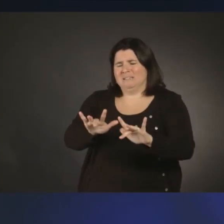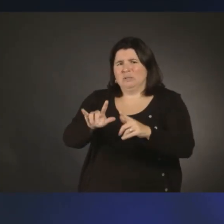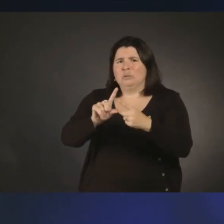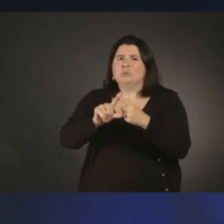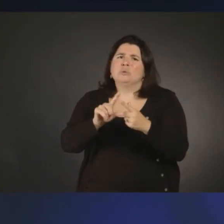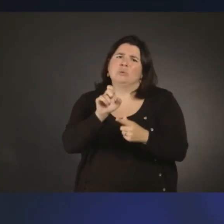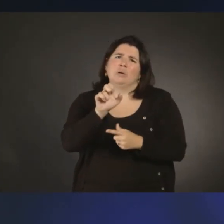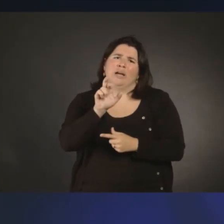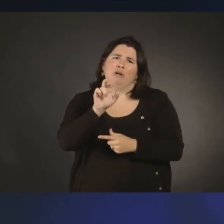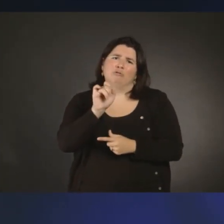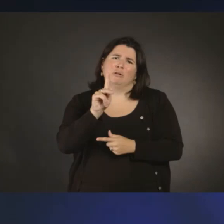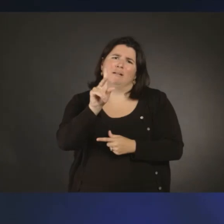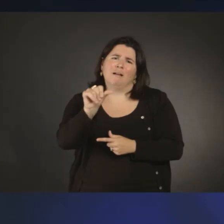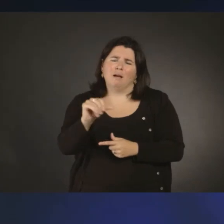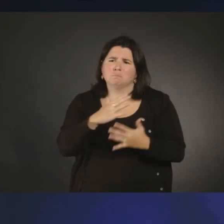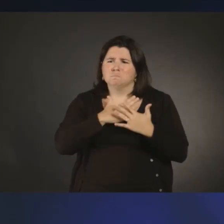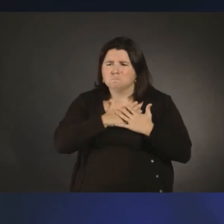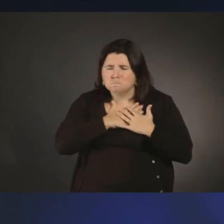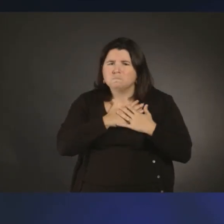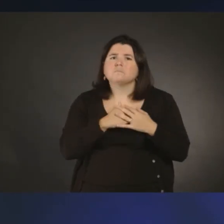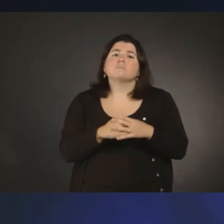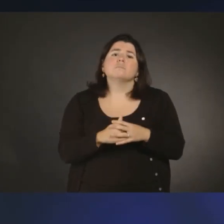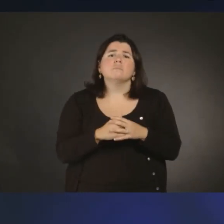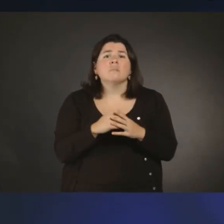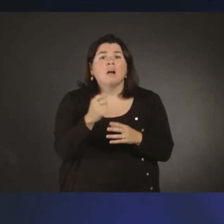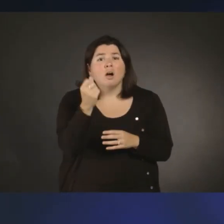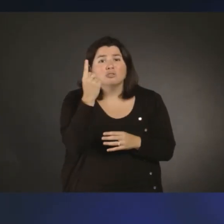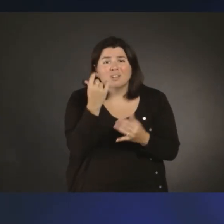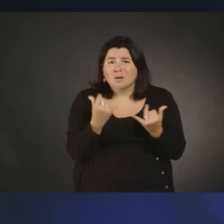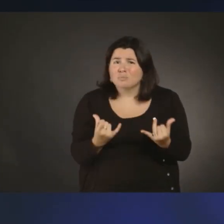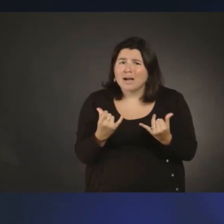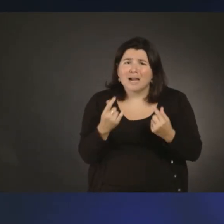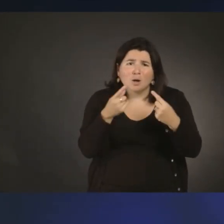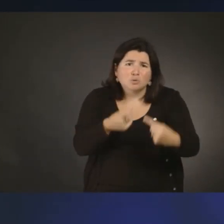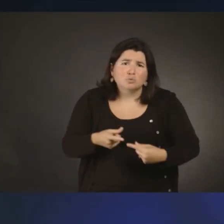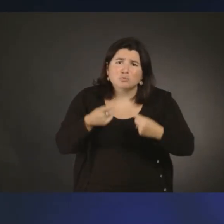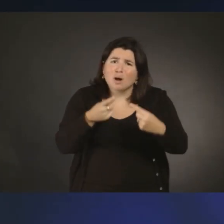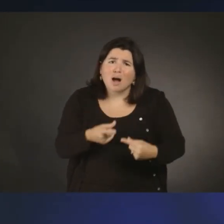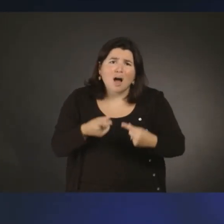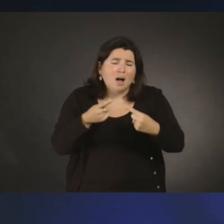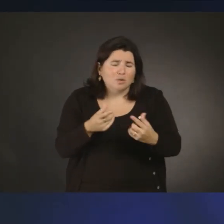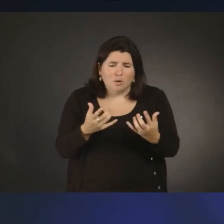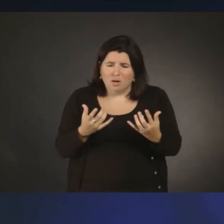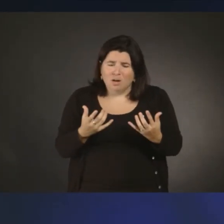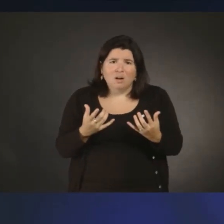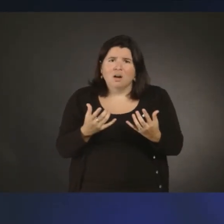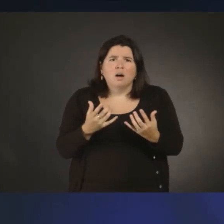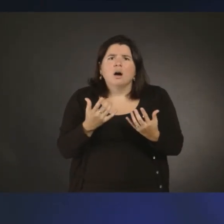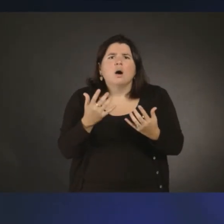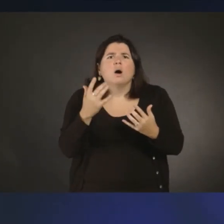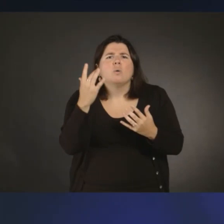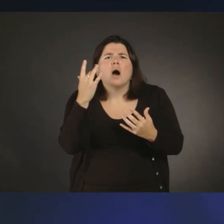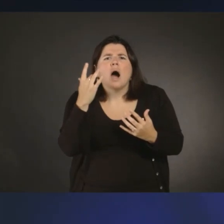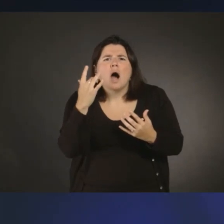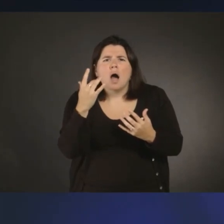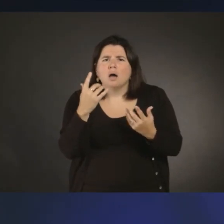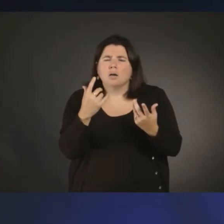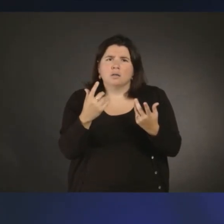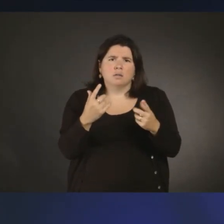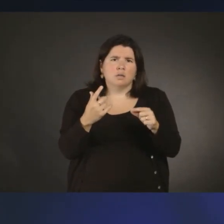midst of the latest chapter in a struggle that's gone on much too long, the fight for racial